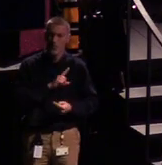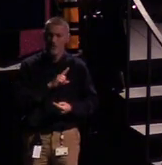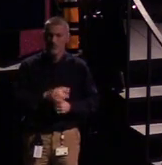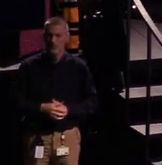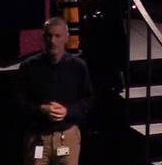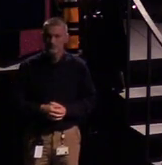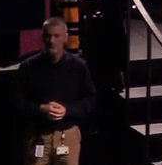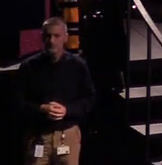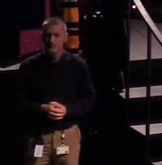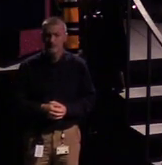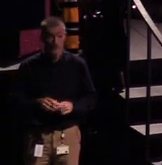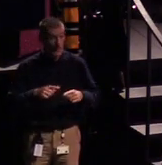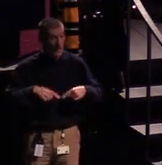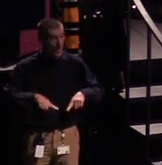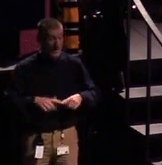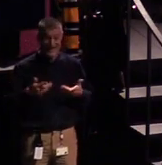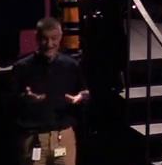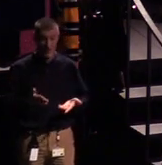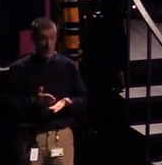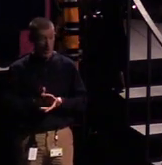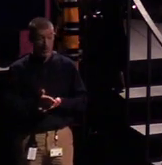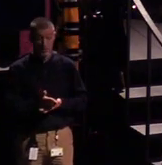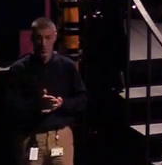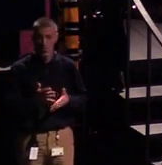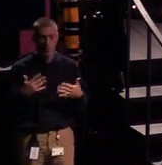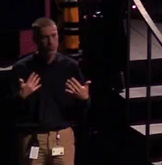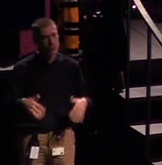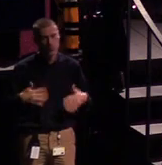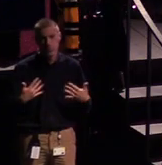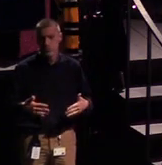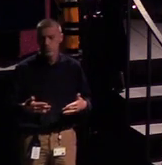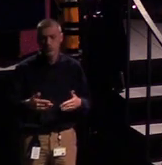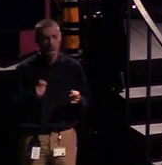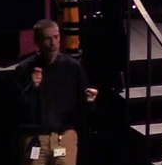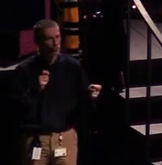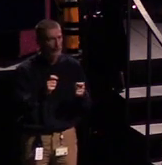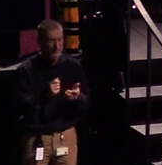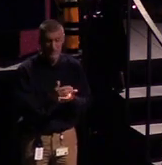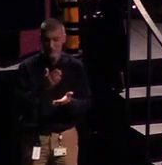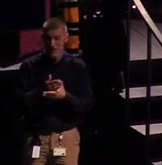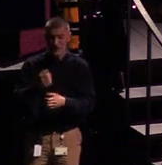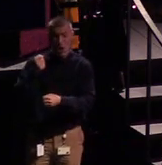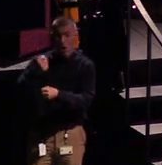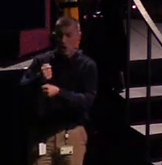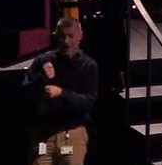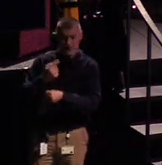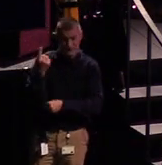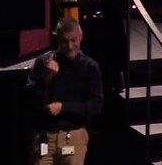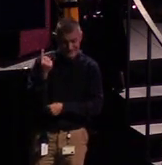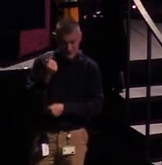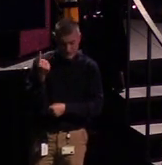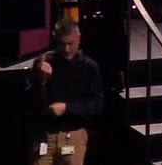we're living at a time of intense change under governments that have are systematically